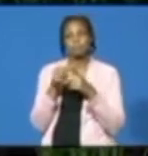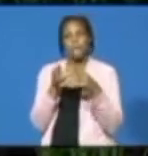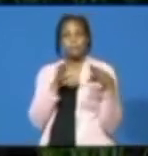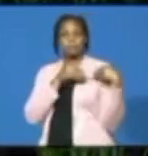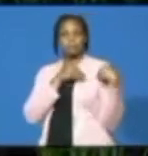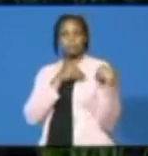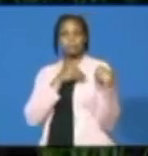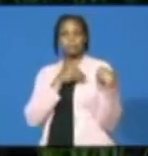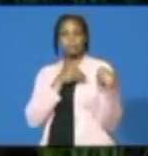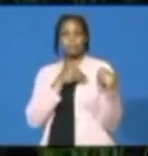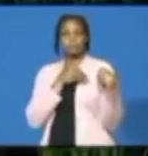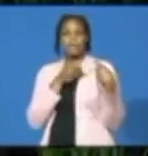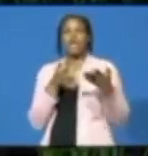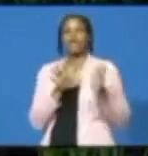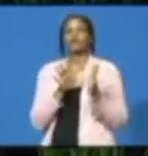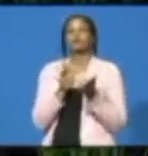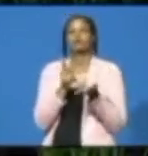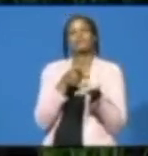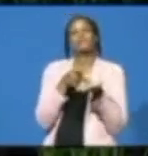Let it purify